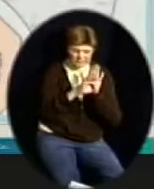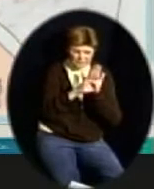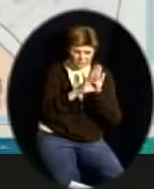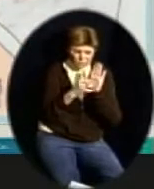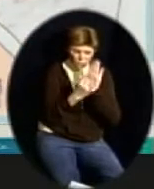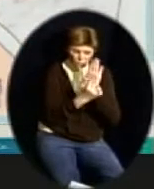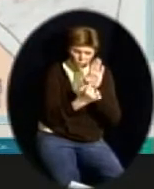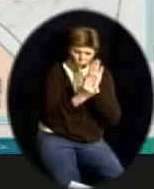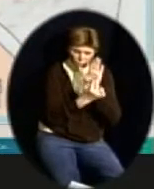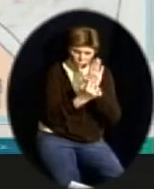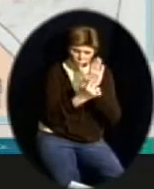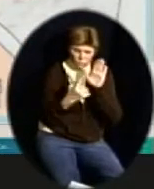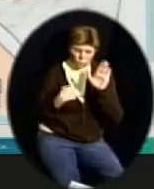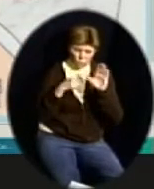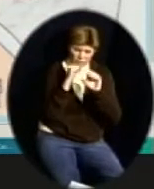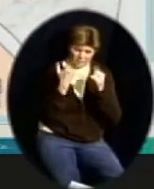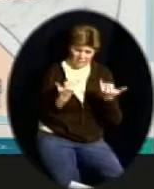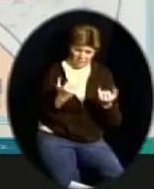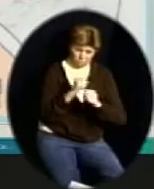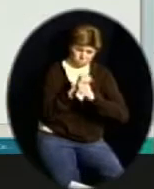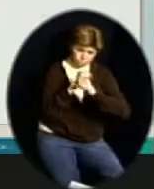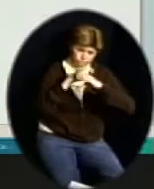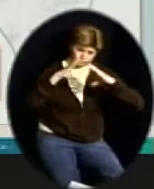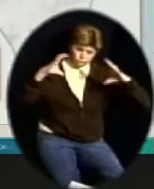we're going to blow up a little bit.